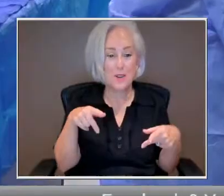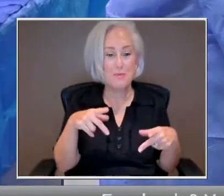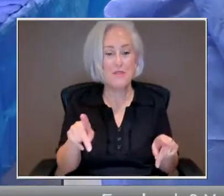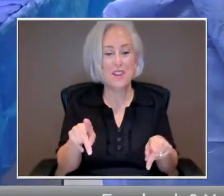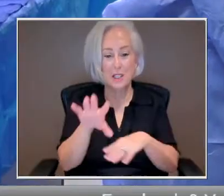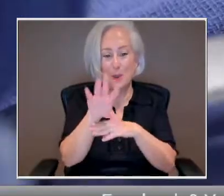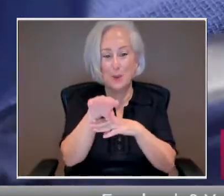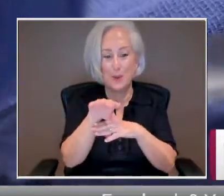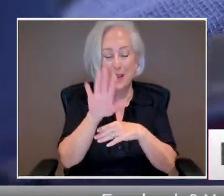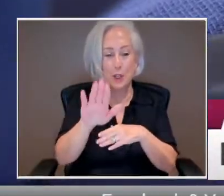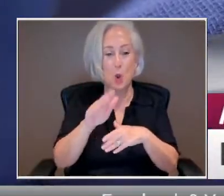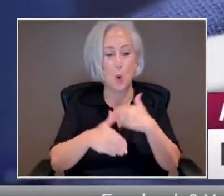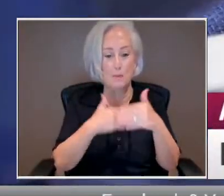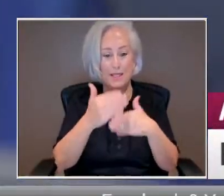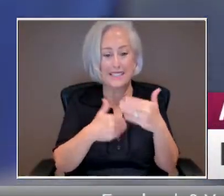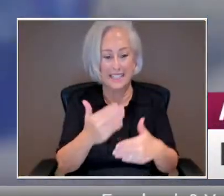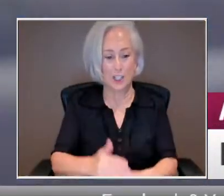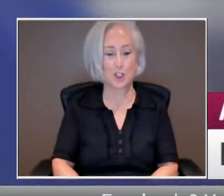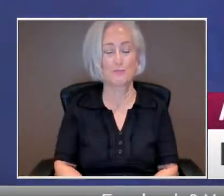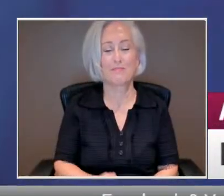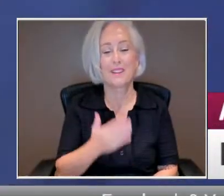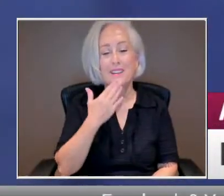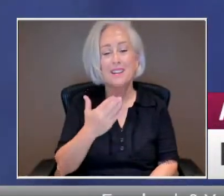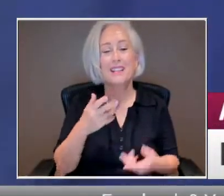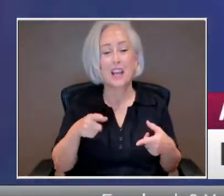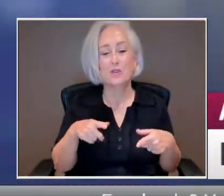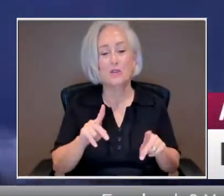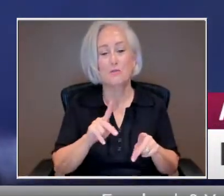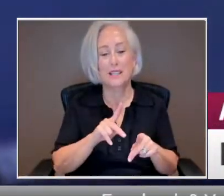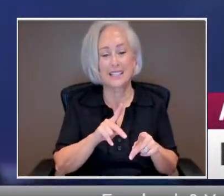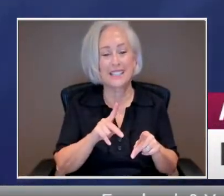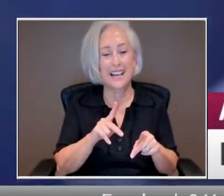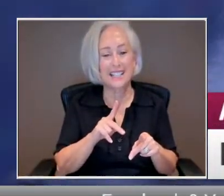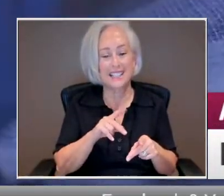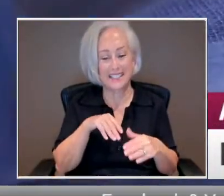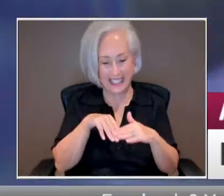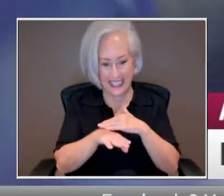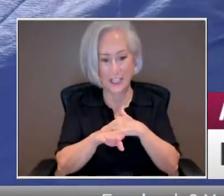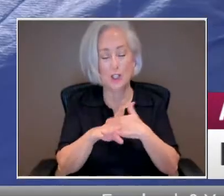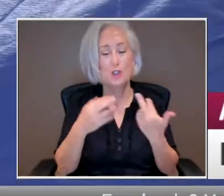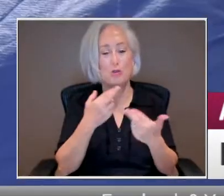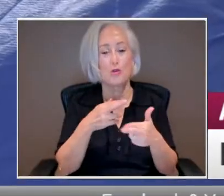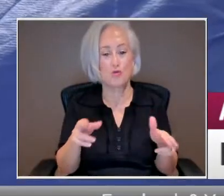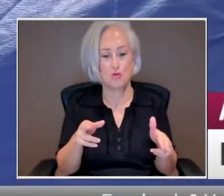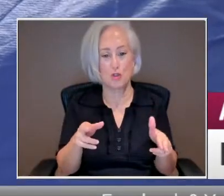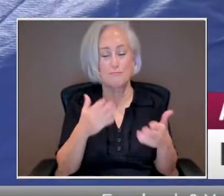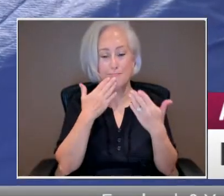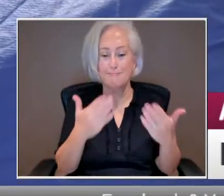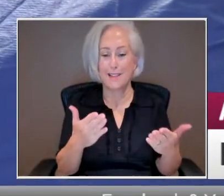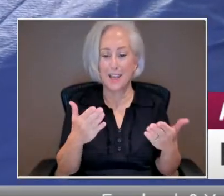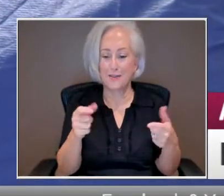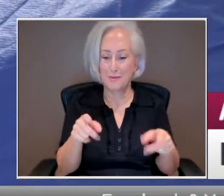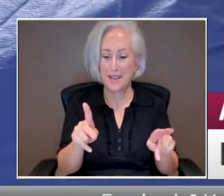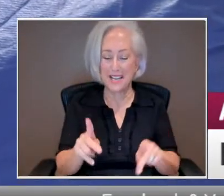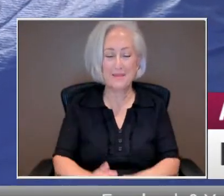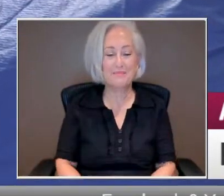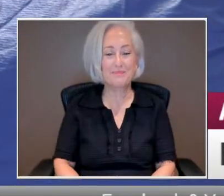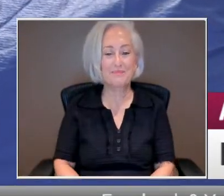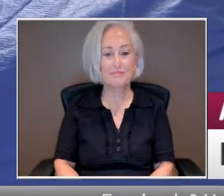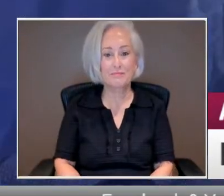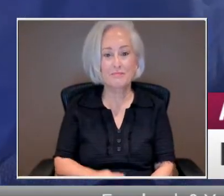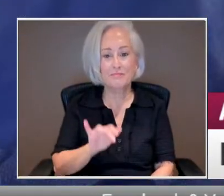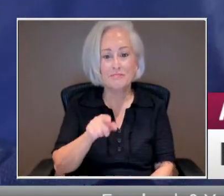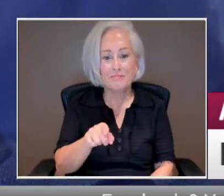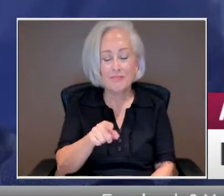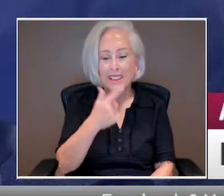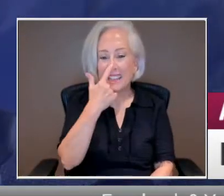Soma, thank you for letting us into the procedure room. Thank you for giving us permission. This was so interesting to see.